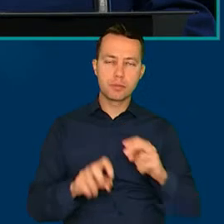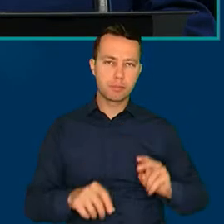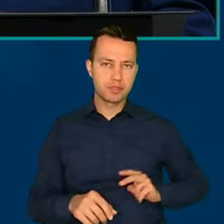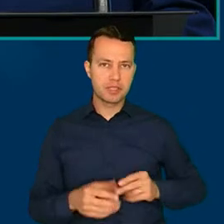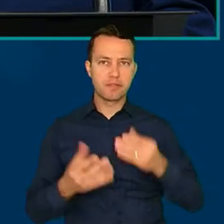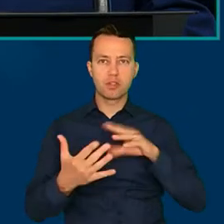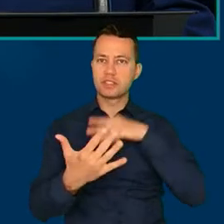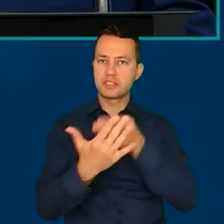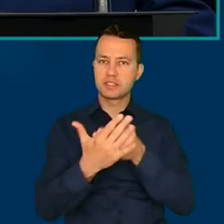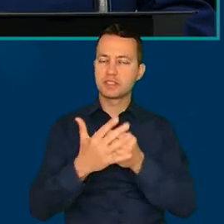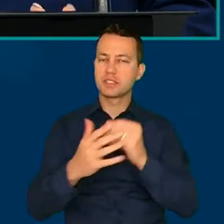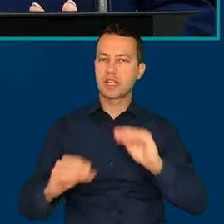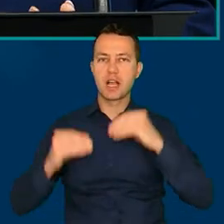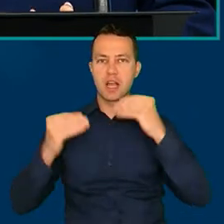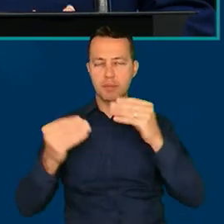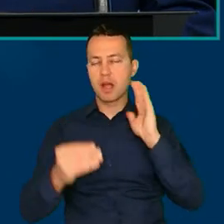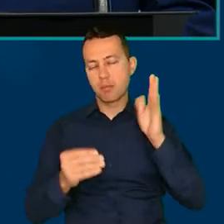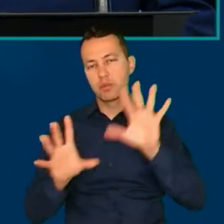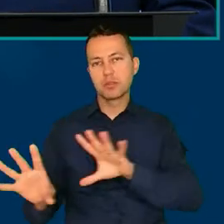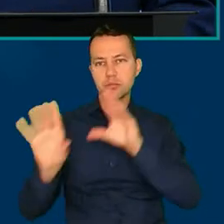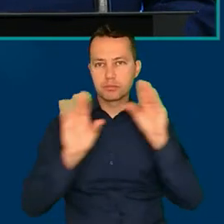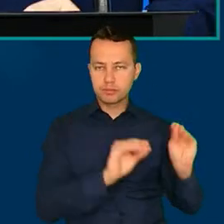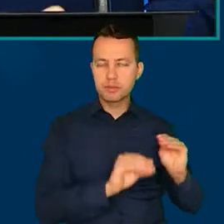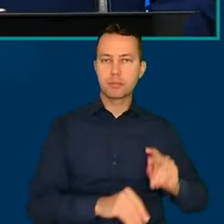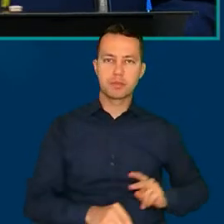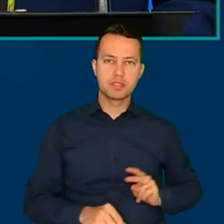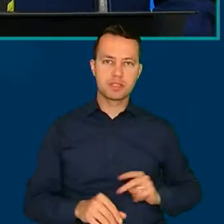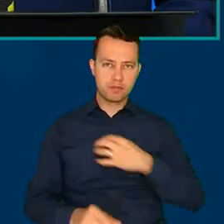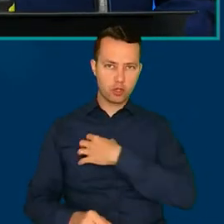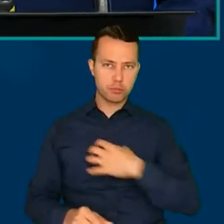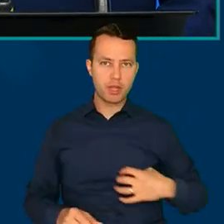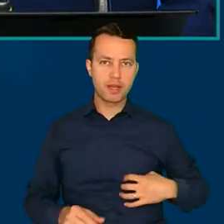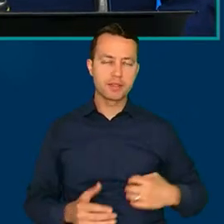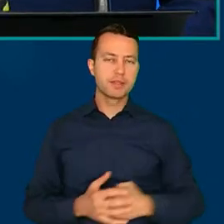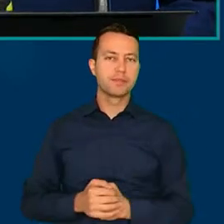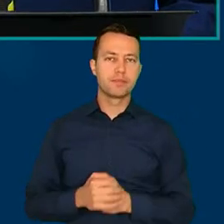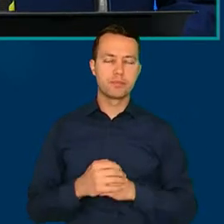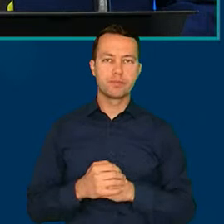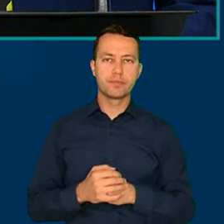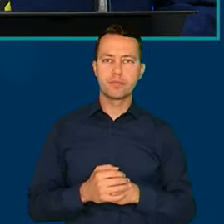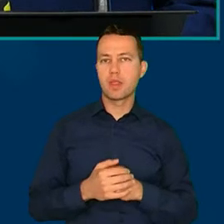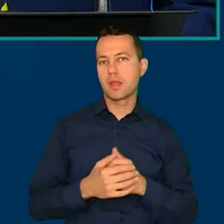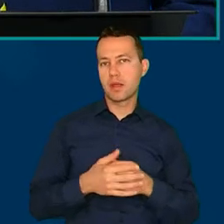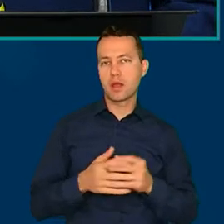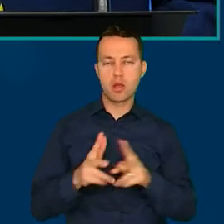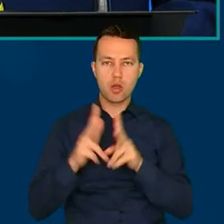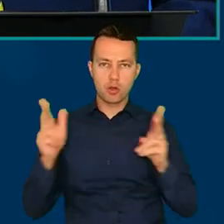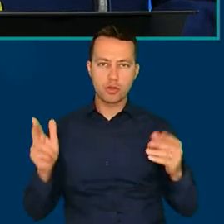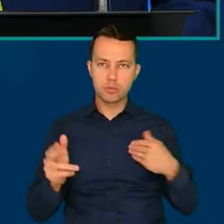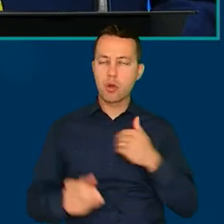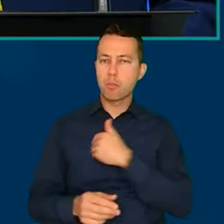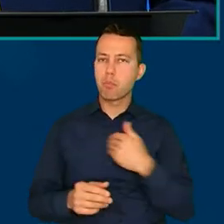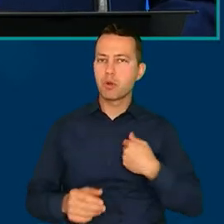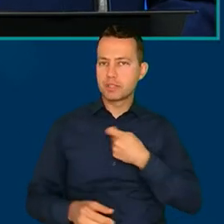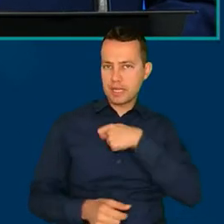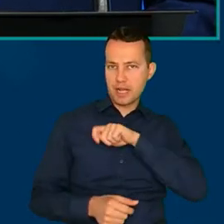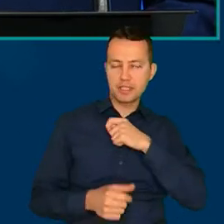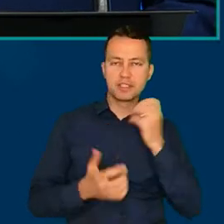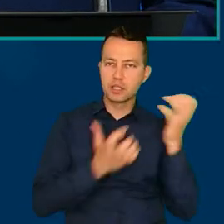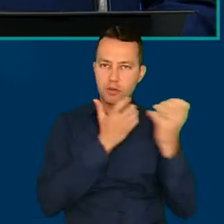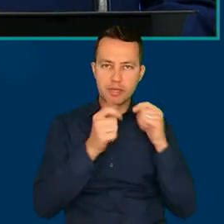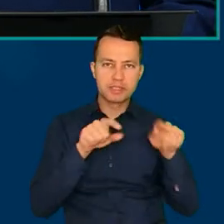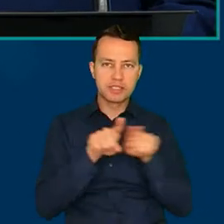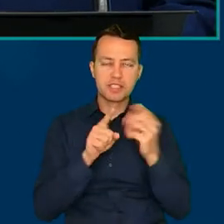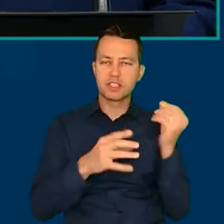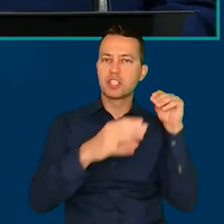created in the Ministry of State Treasury, and then it was moved to Ministry of Economy, and for a moment it